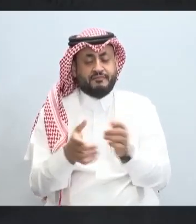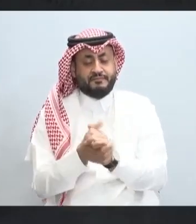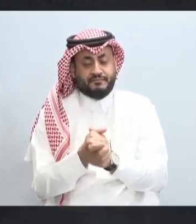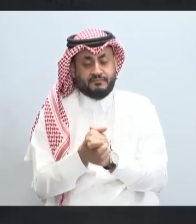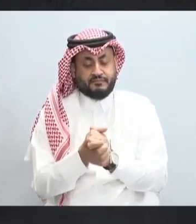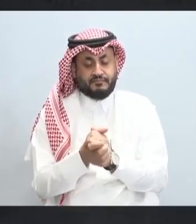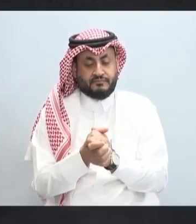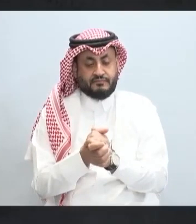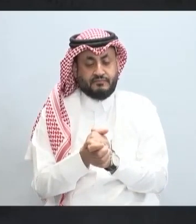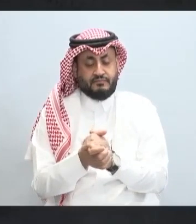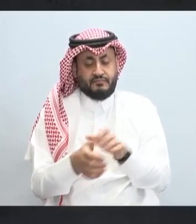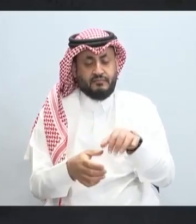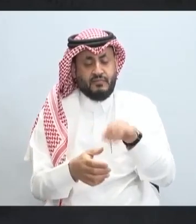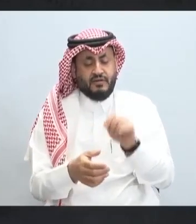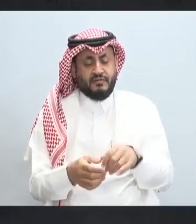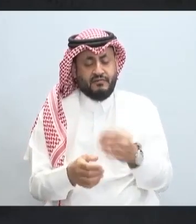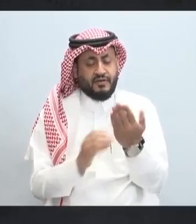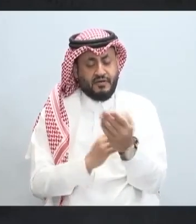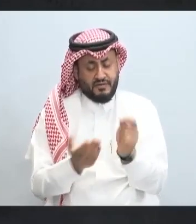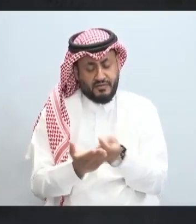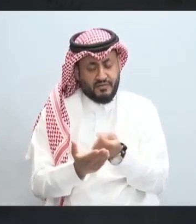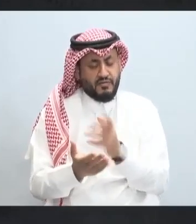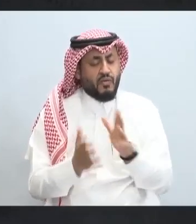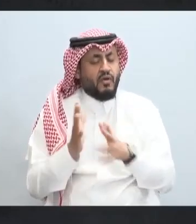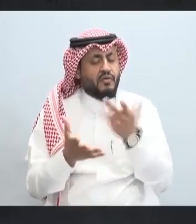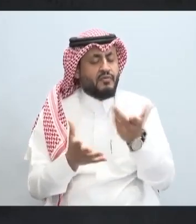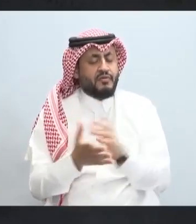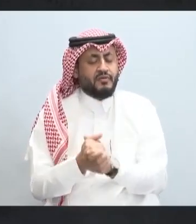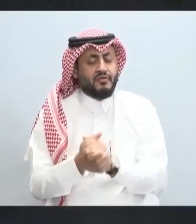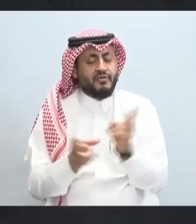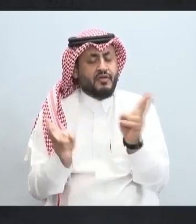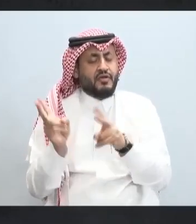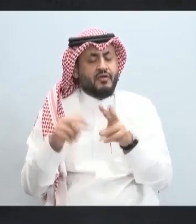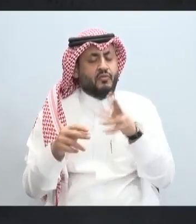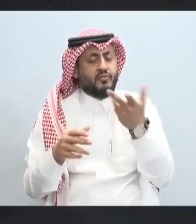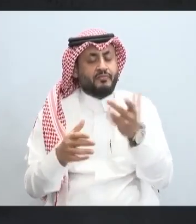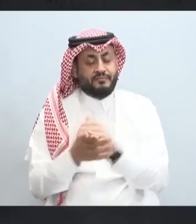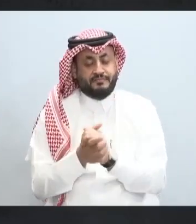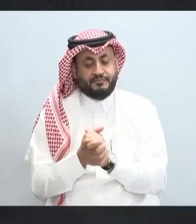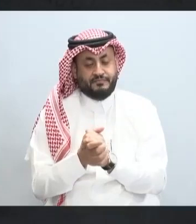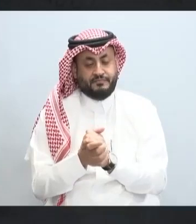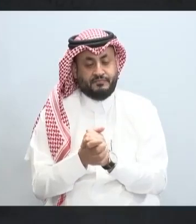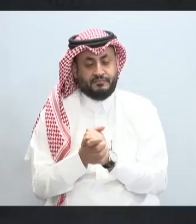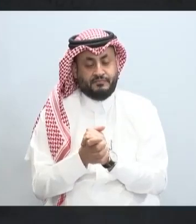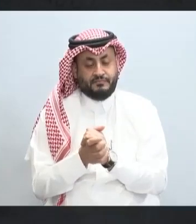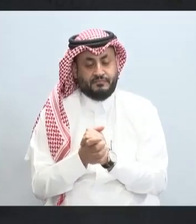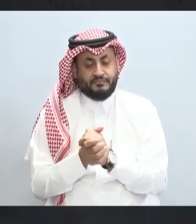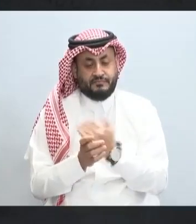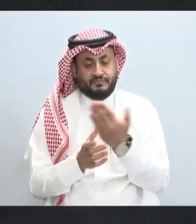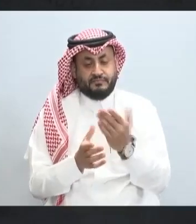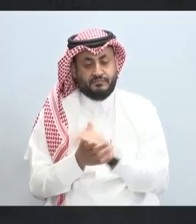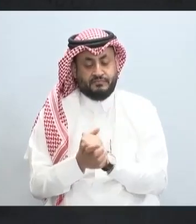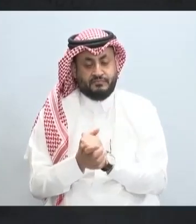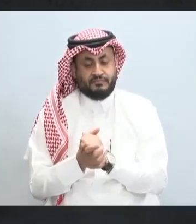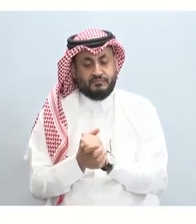And if you want to take order, what you should say and what are the answers that you expect to hear. So let's start,